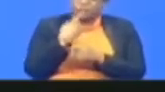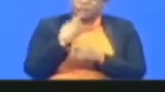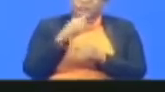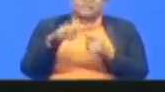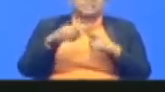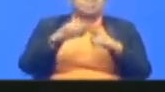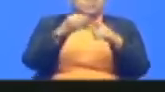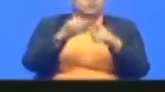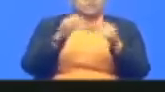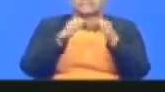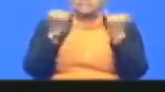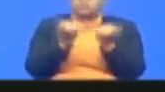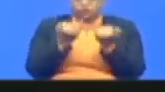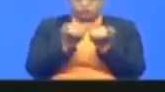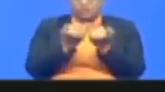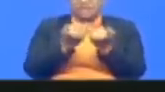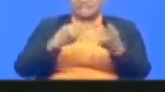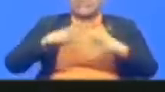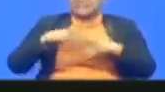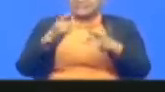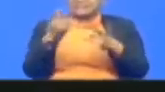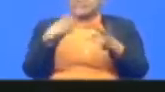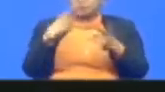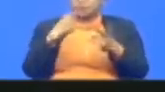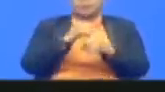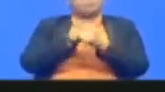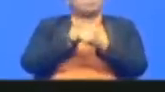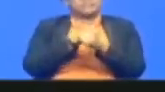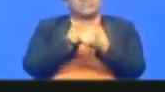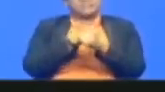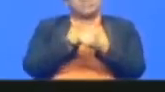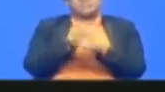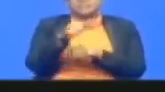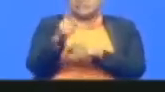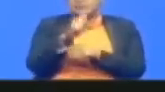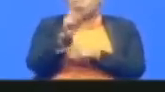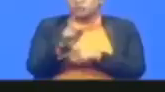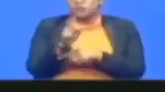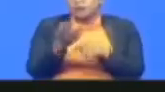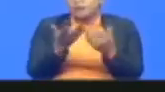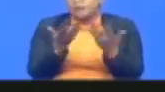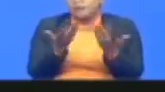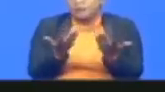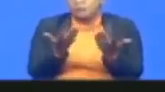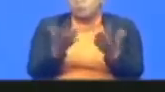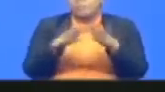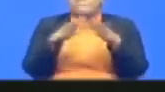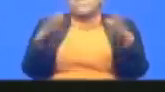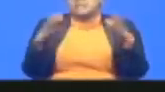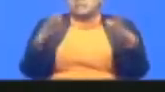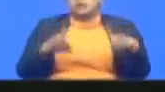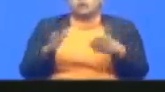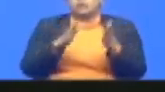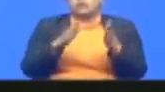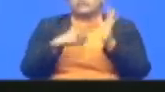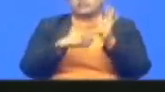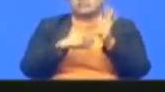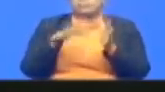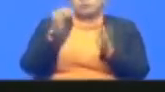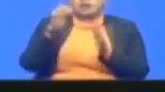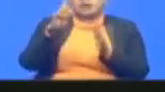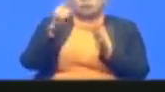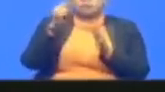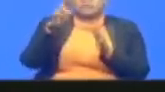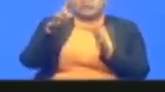institution and whose interests they will be protecting. The other question is how other major roads, such as the Outer Ring Road, without